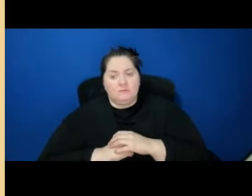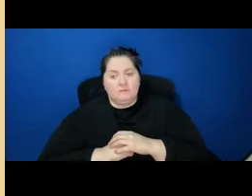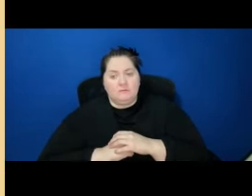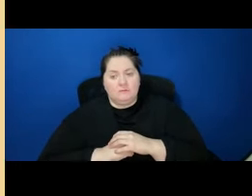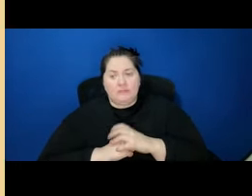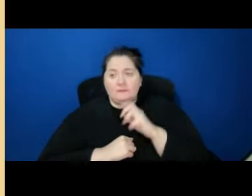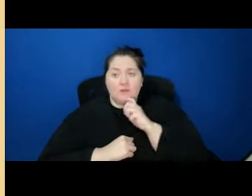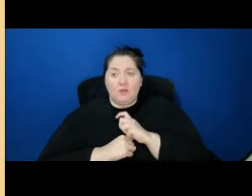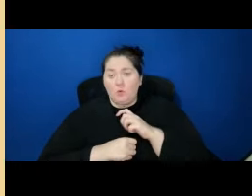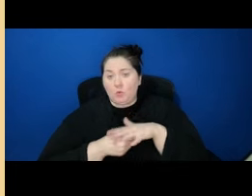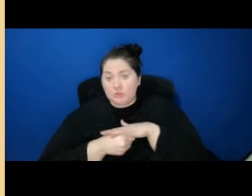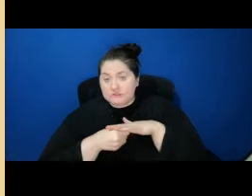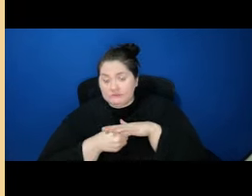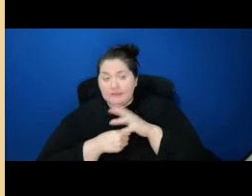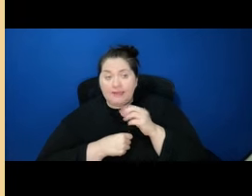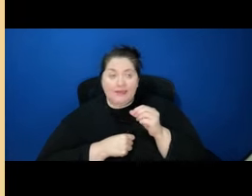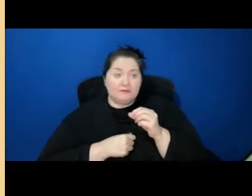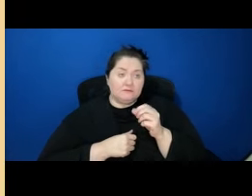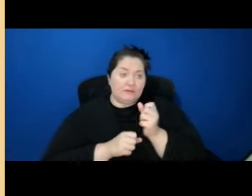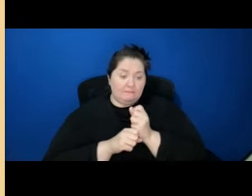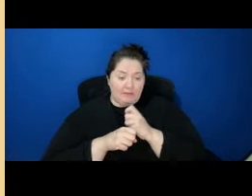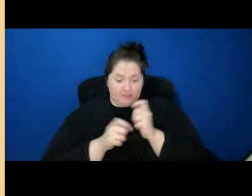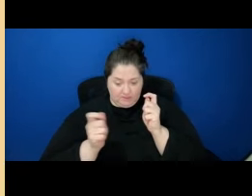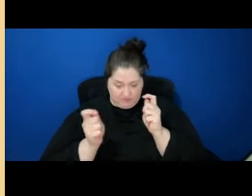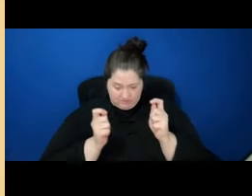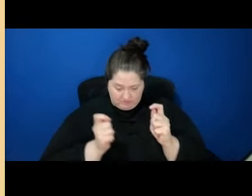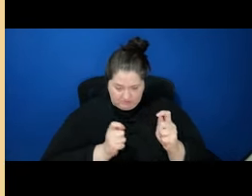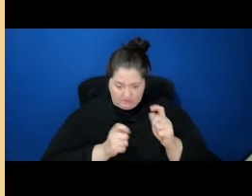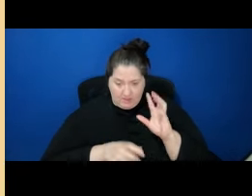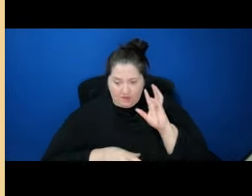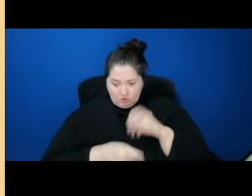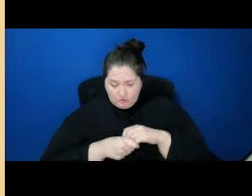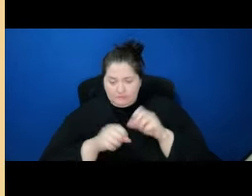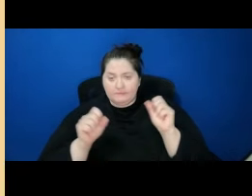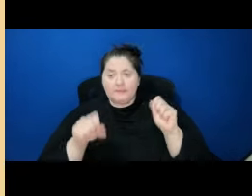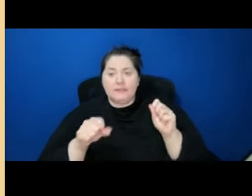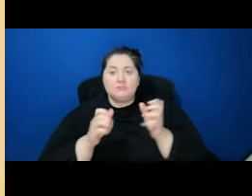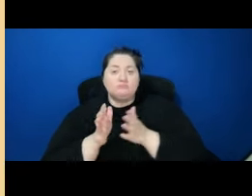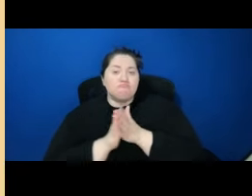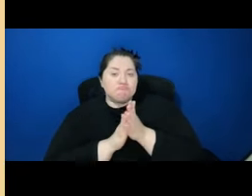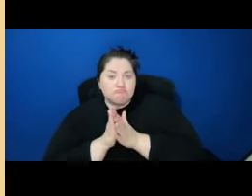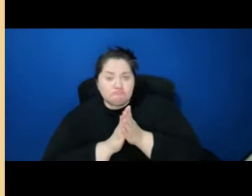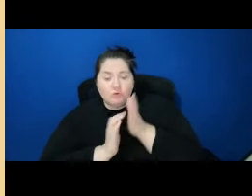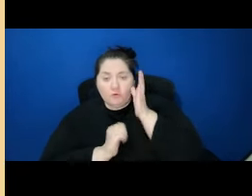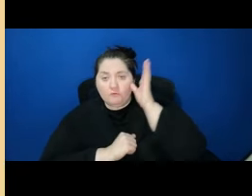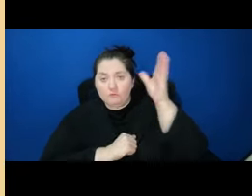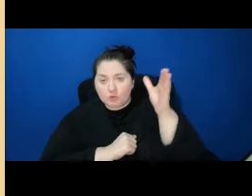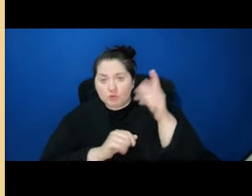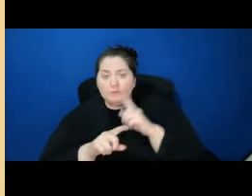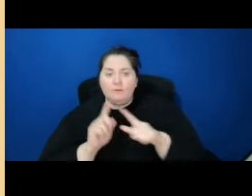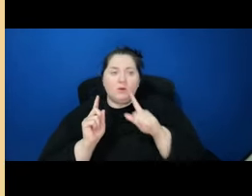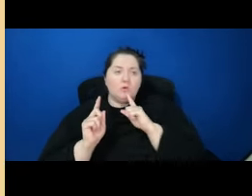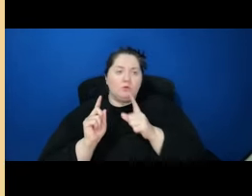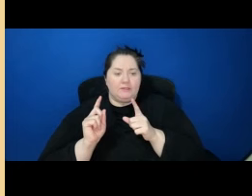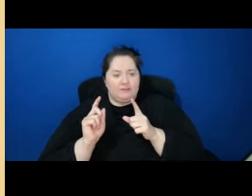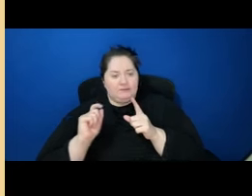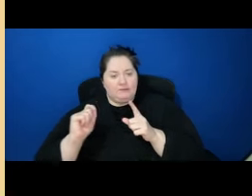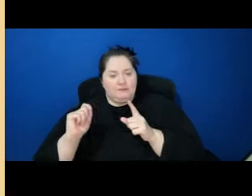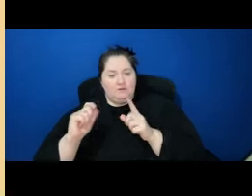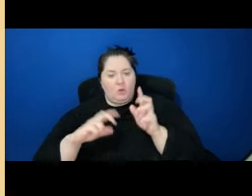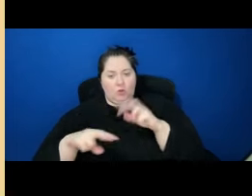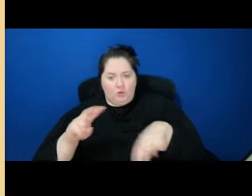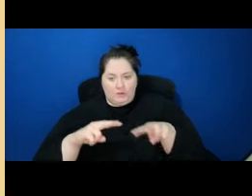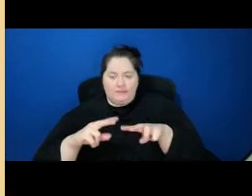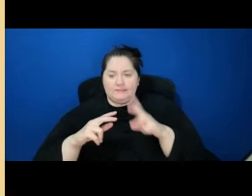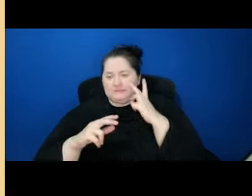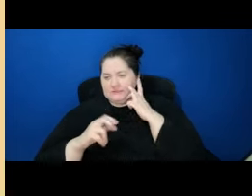older spaces and can make adjustments and including potentially incentives in the future. But we're really going to take a look and see